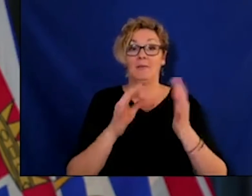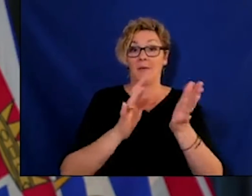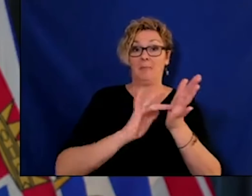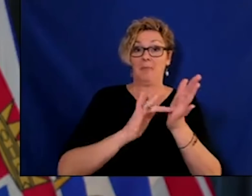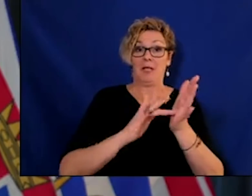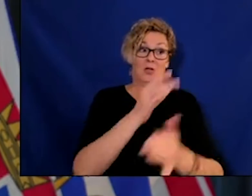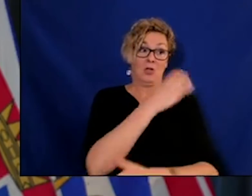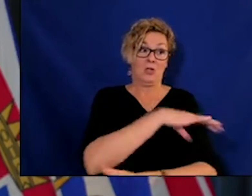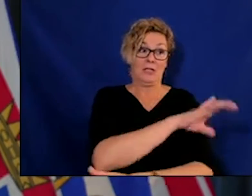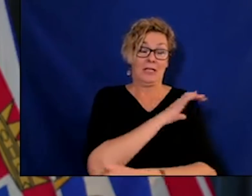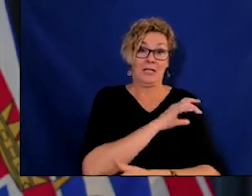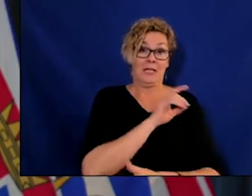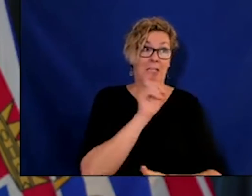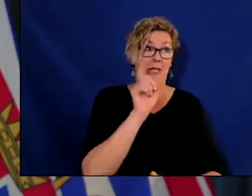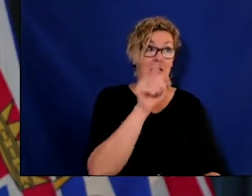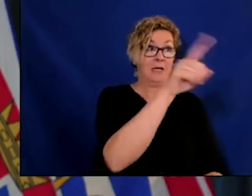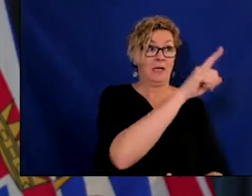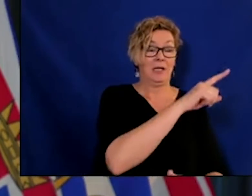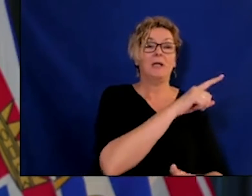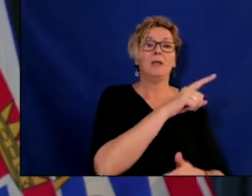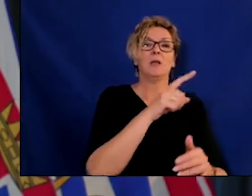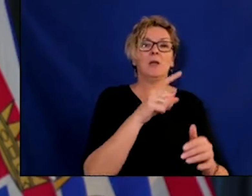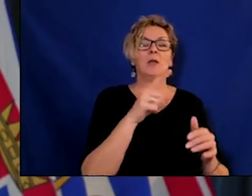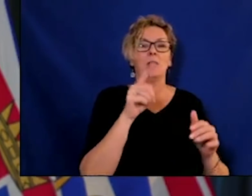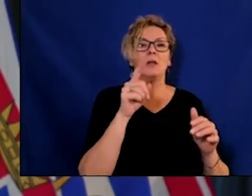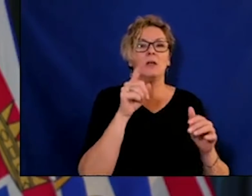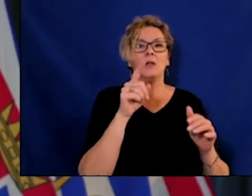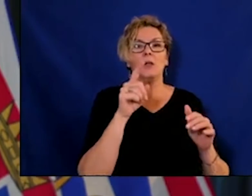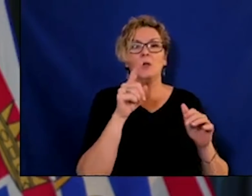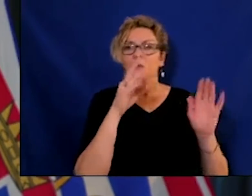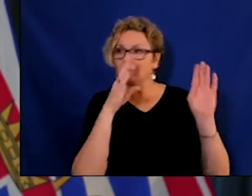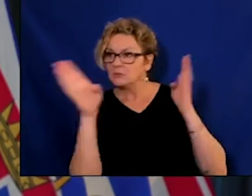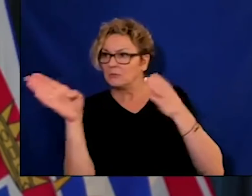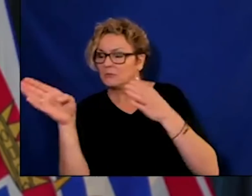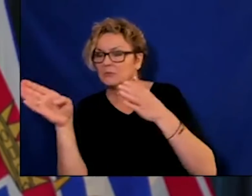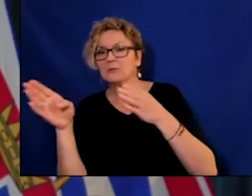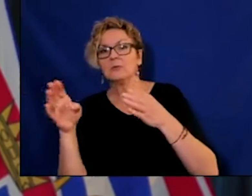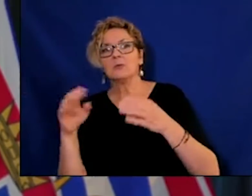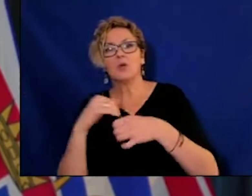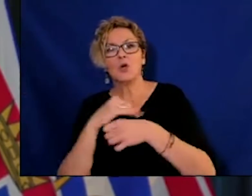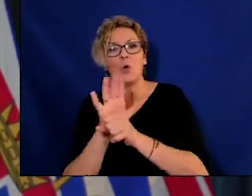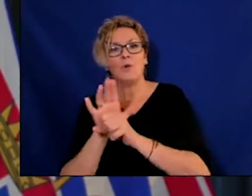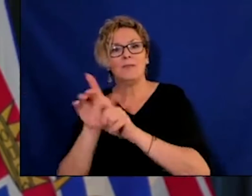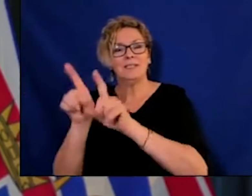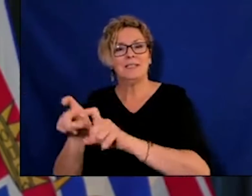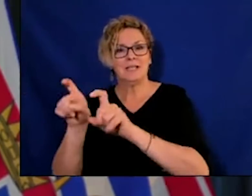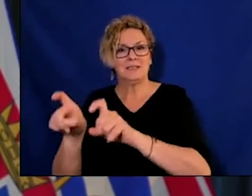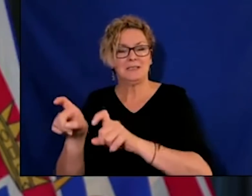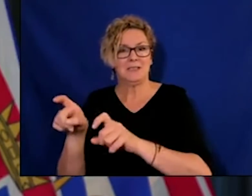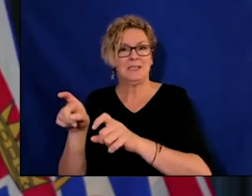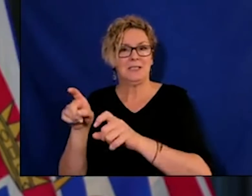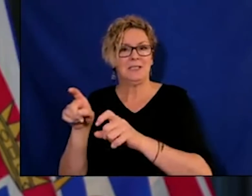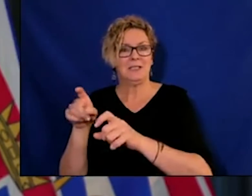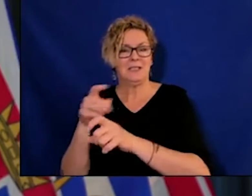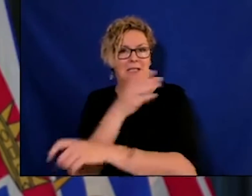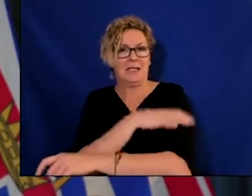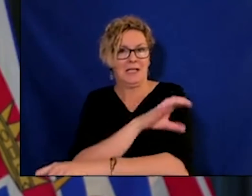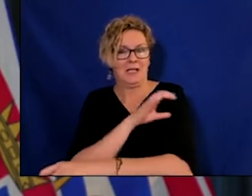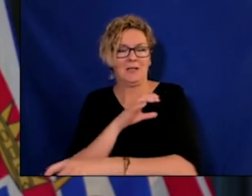of the tests that are done at the COVID testing sites are also tested for influenza as a way of doing